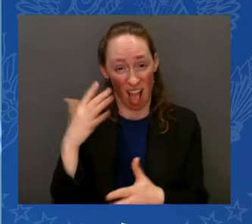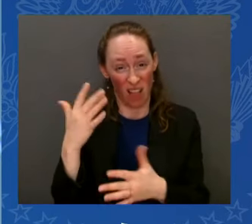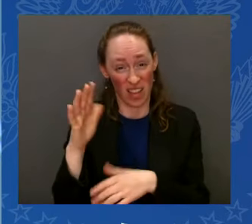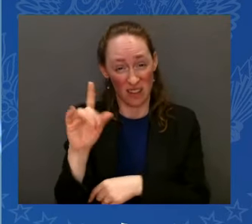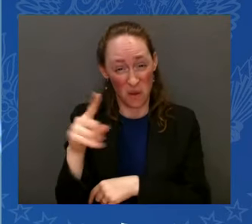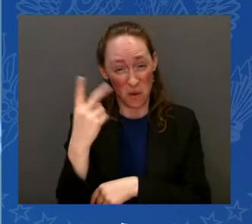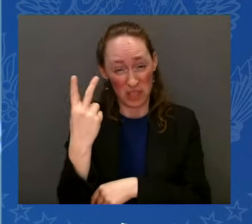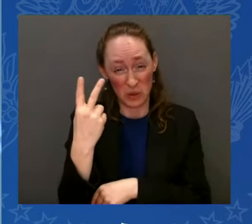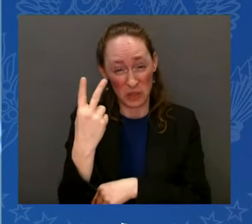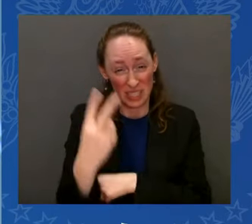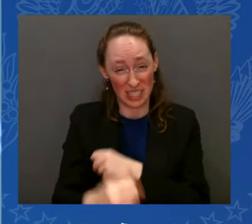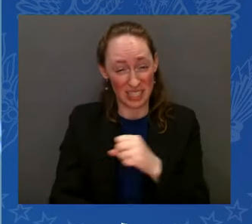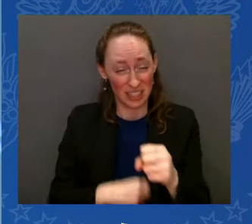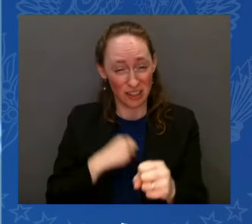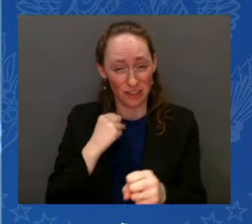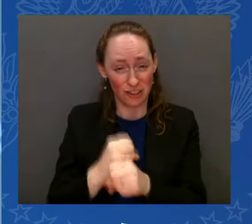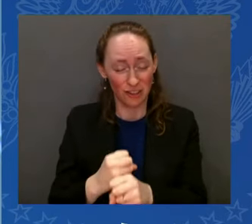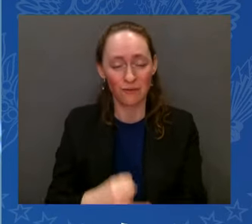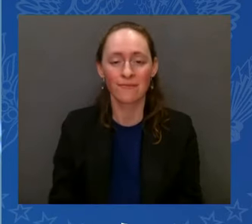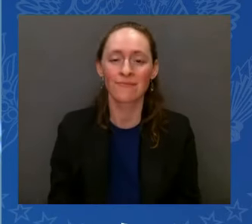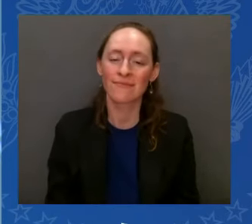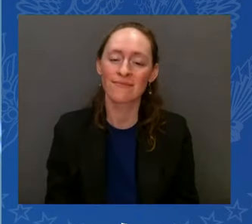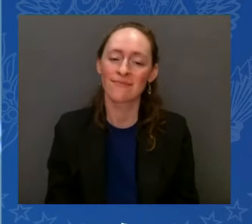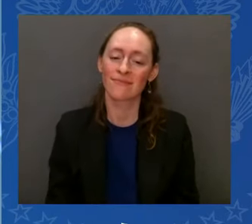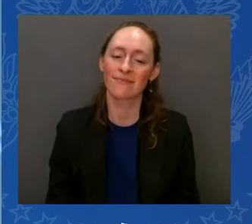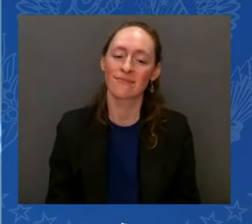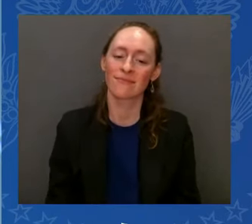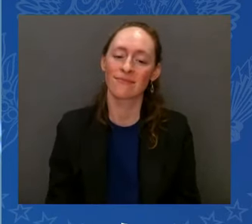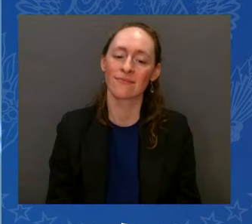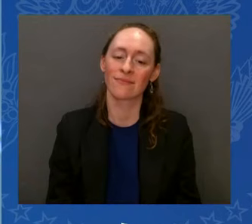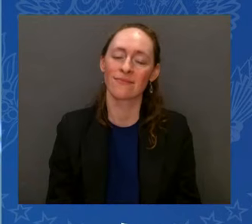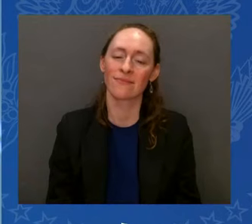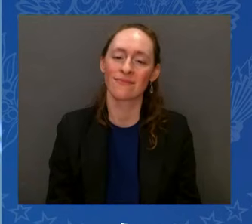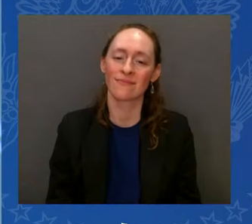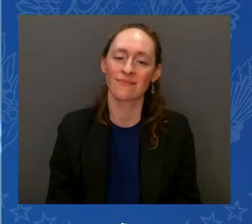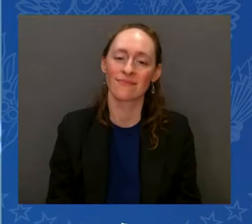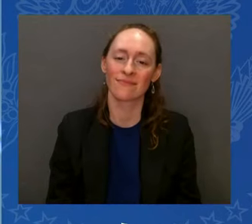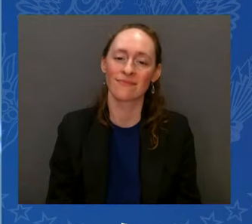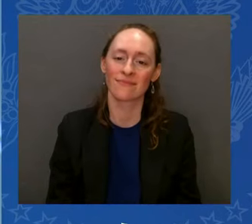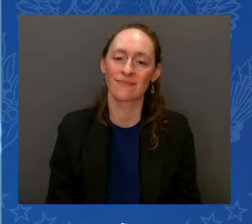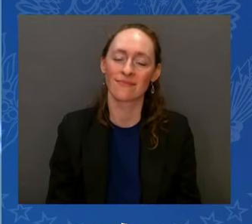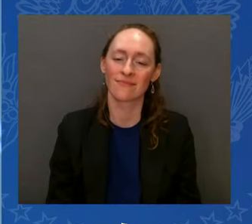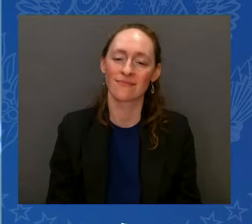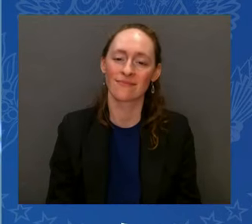Largest. You may have seen the spirit of debate in my State of the Union address.